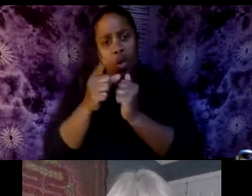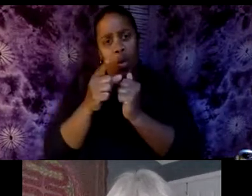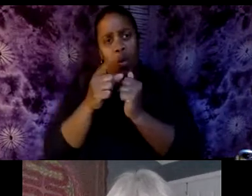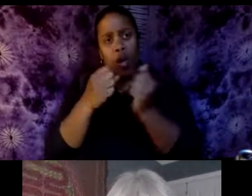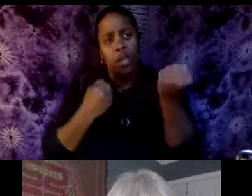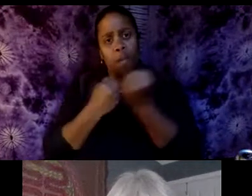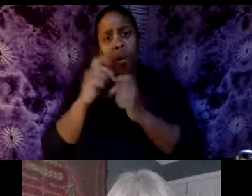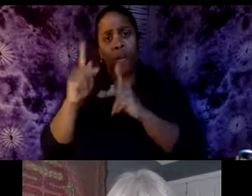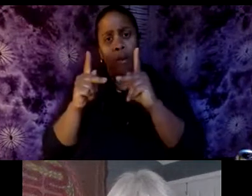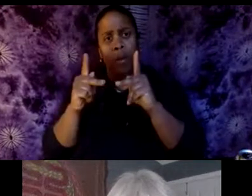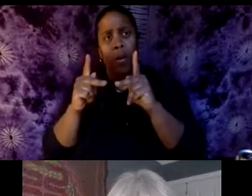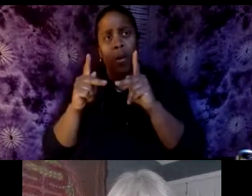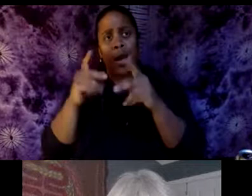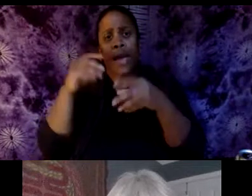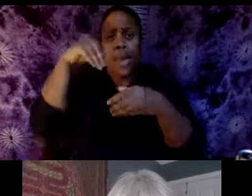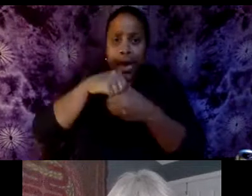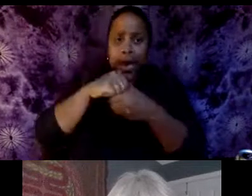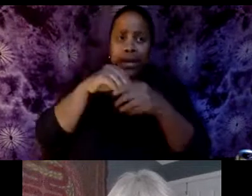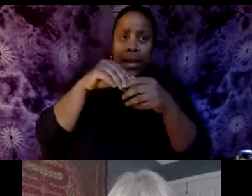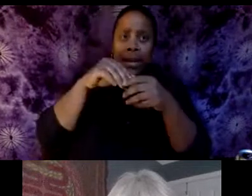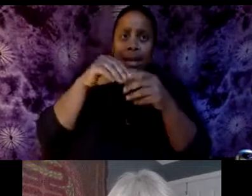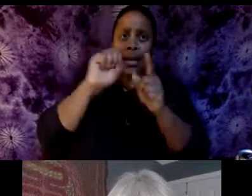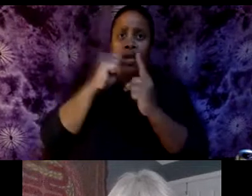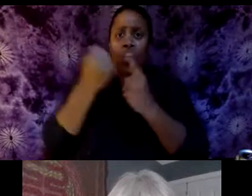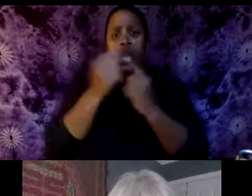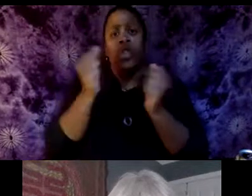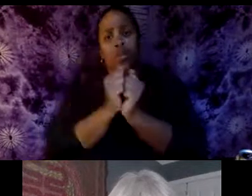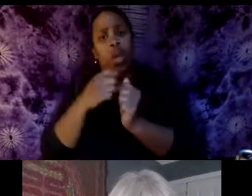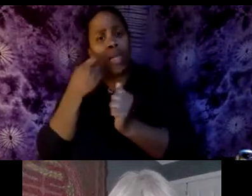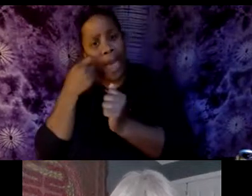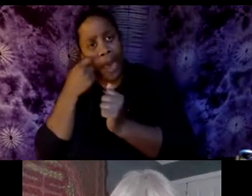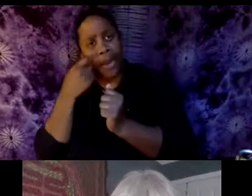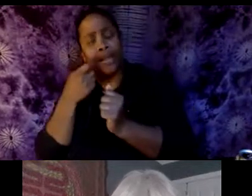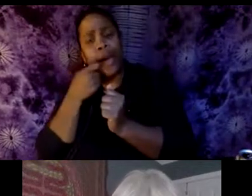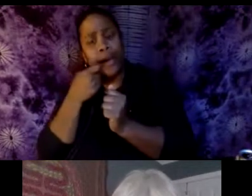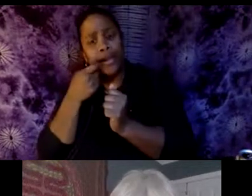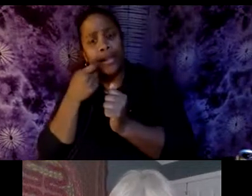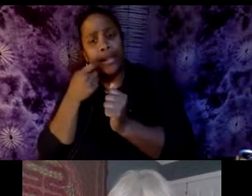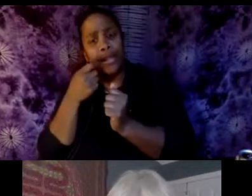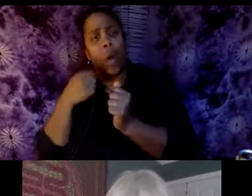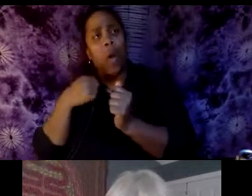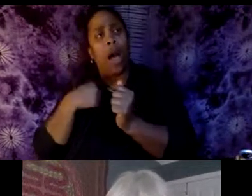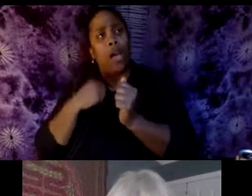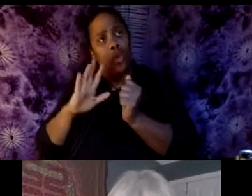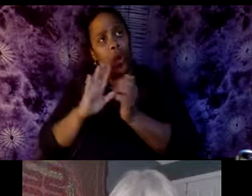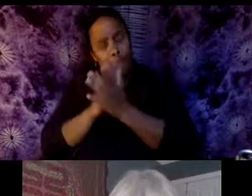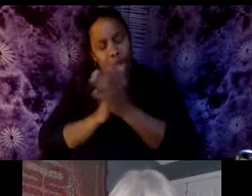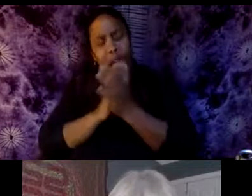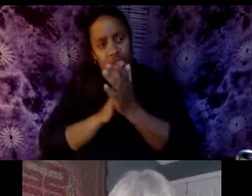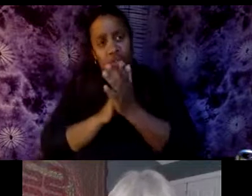with addicts and don't know their way out. So clearly, your passion, follow whatever you're called to